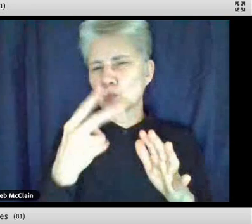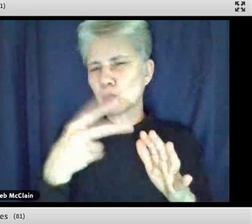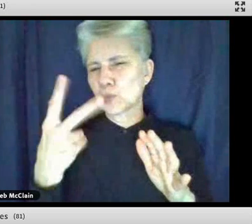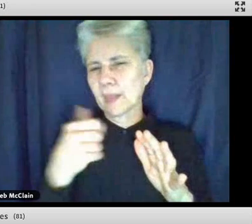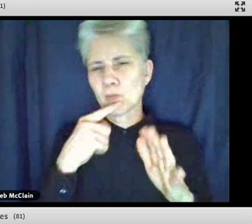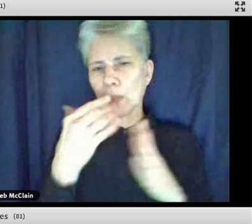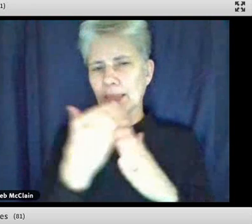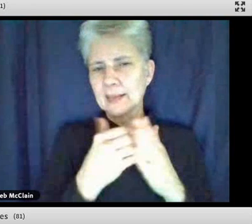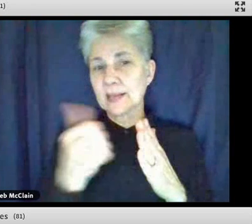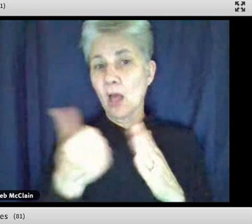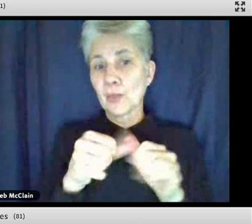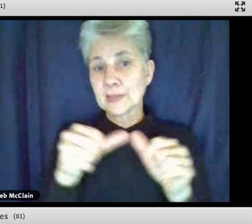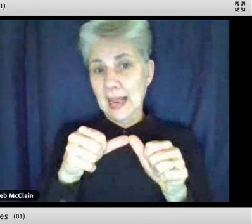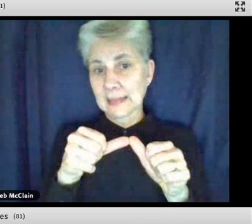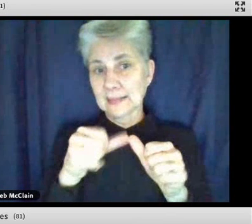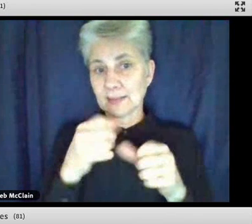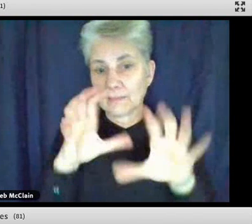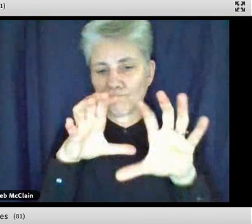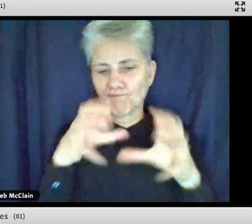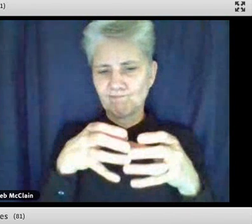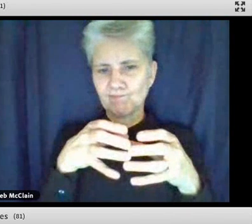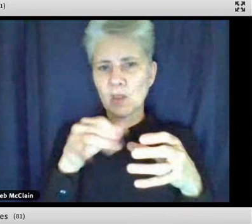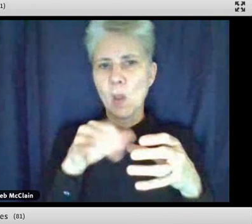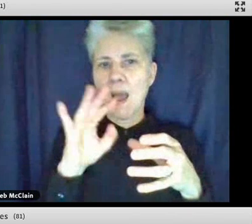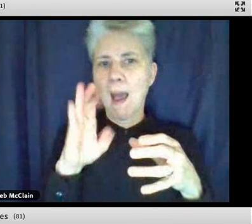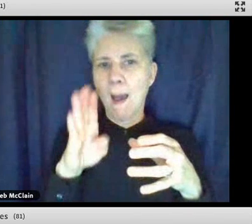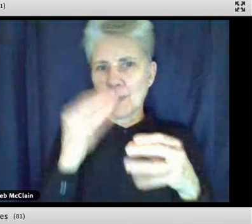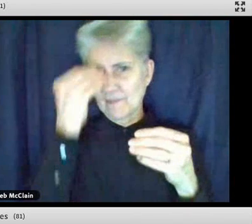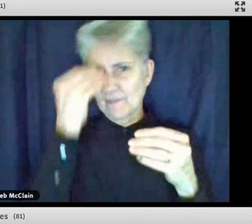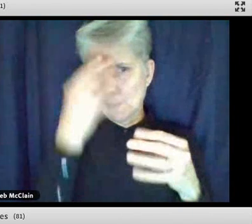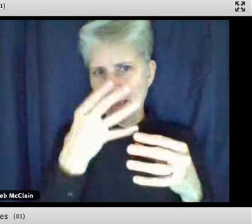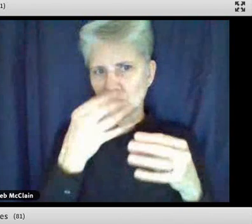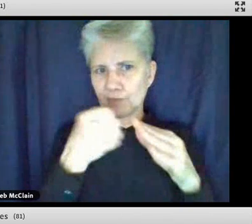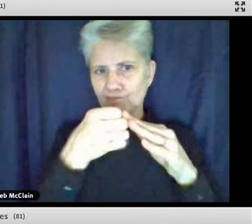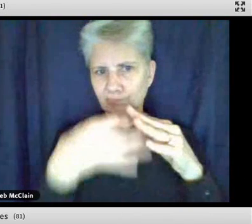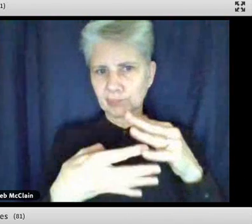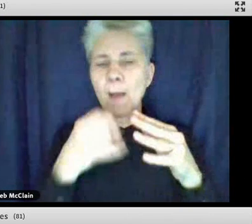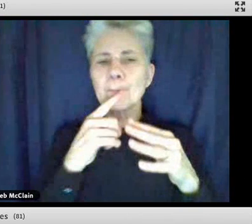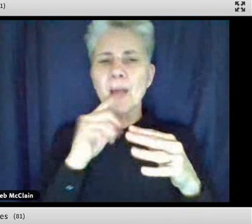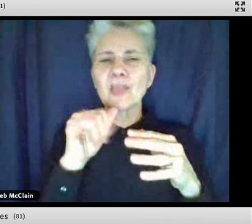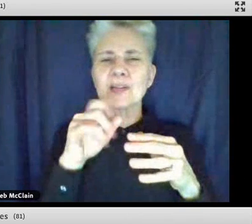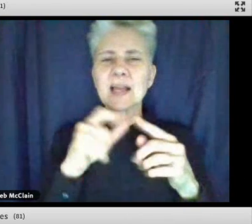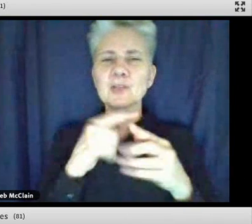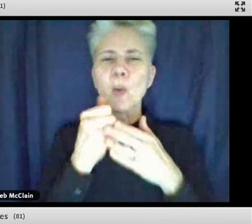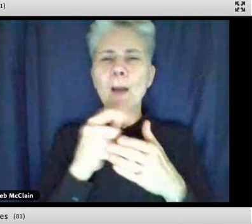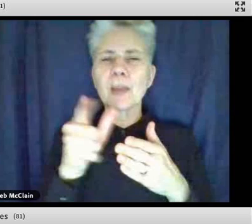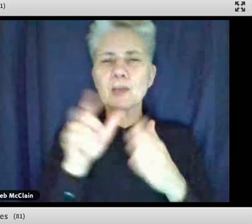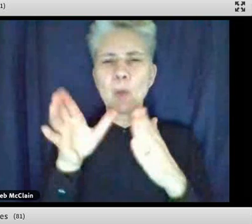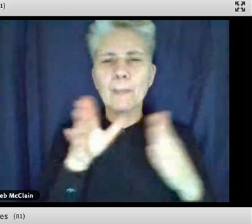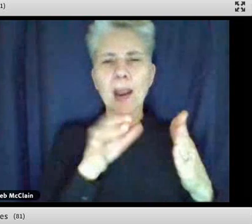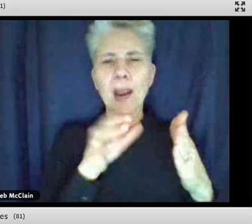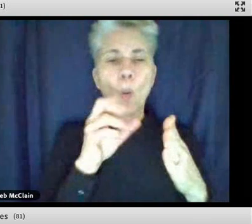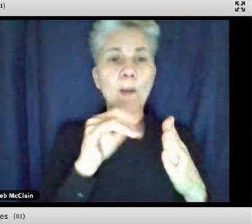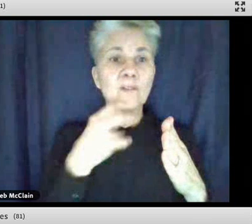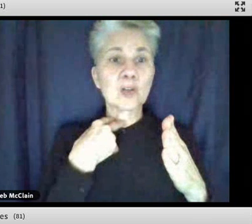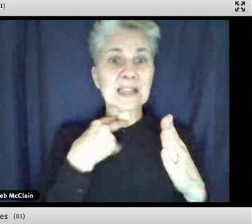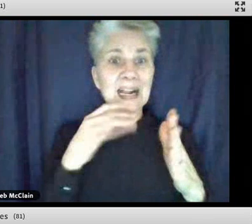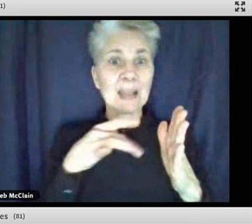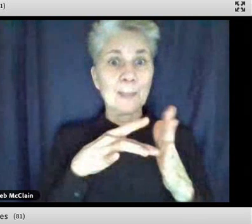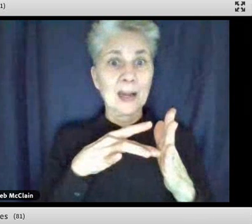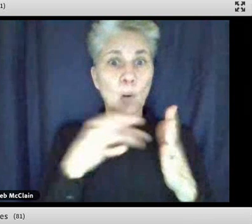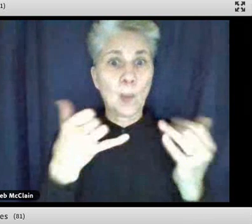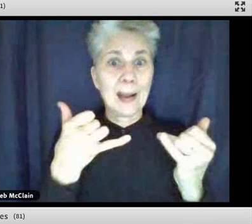other sites. So you kind of have a hub of information. But there's sites to help libraries prepare, or if you're caught in the middle of this right now